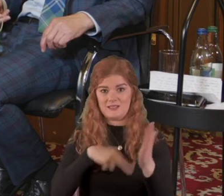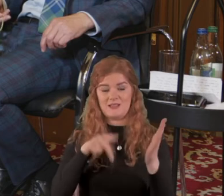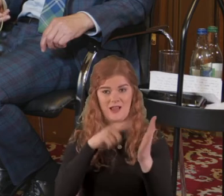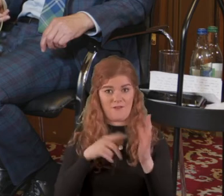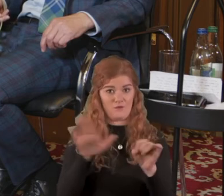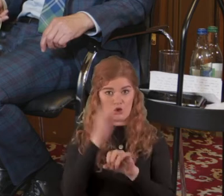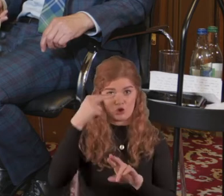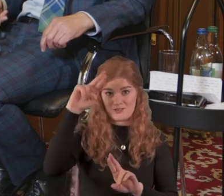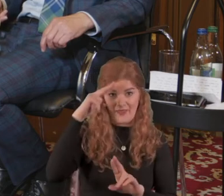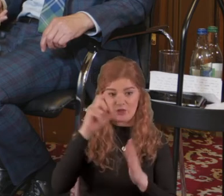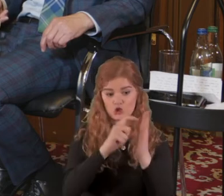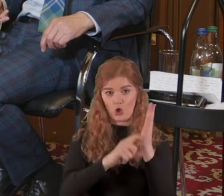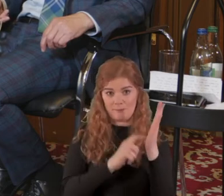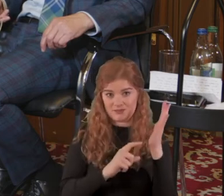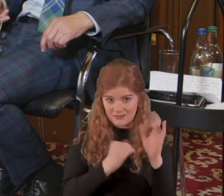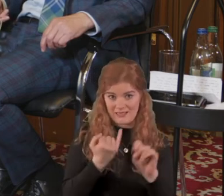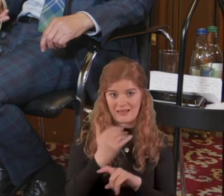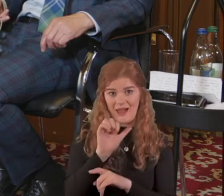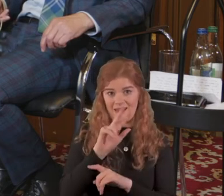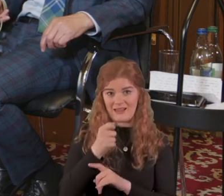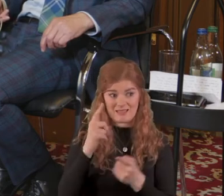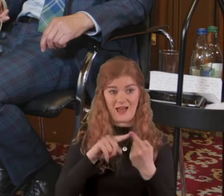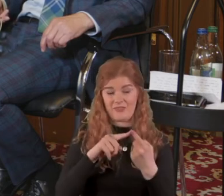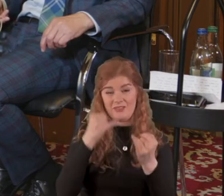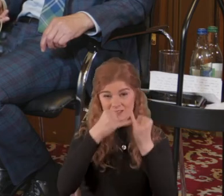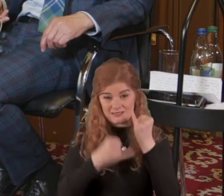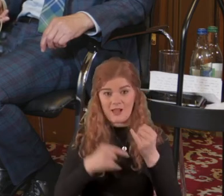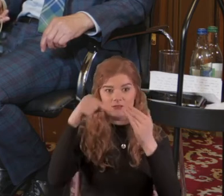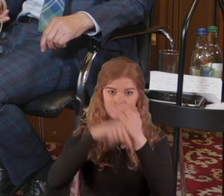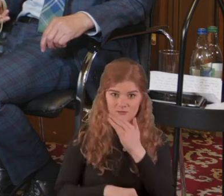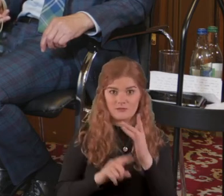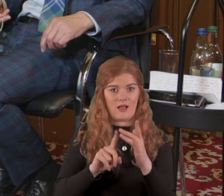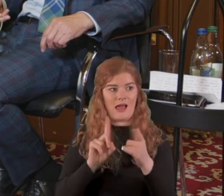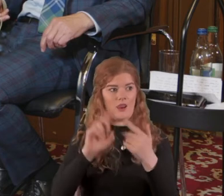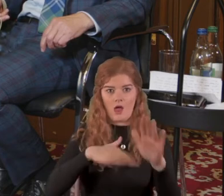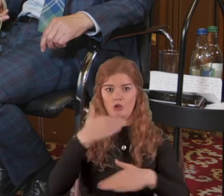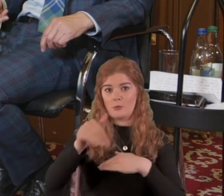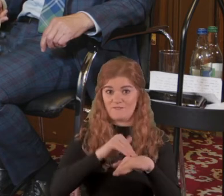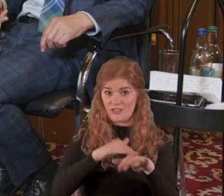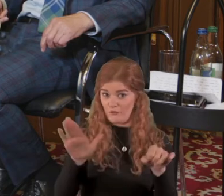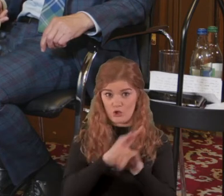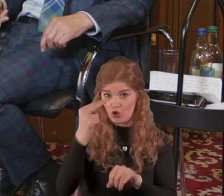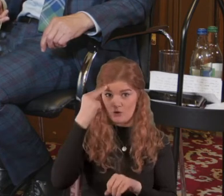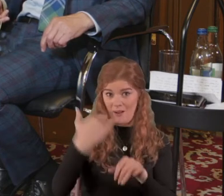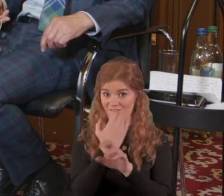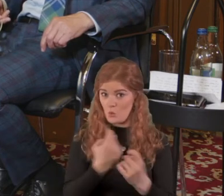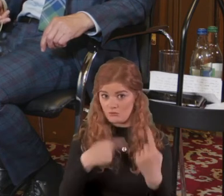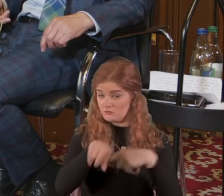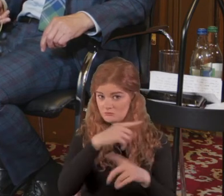and the terms in the annex, and were the complexities of these and their long-term implications fully understood? I